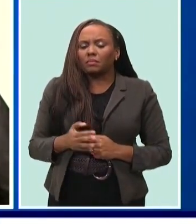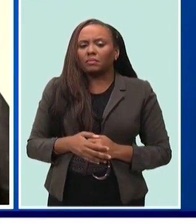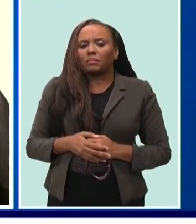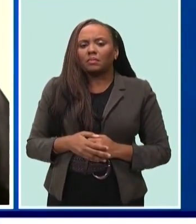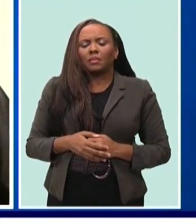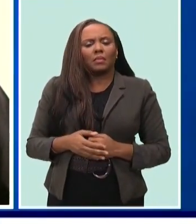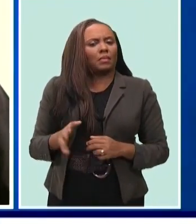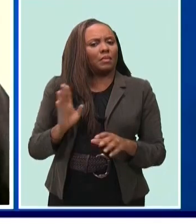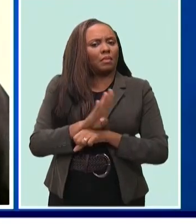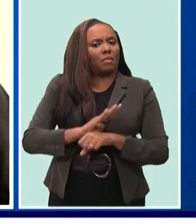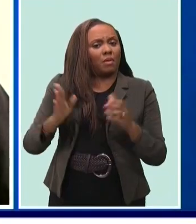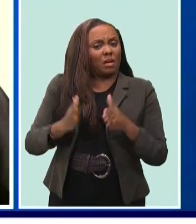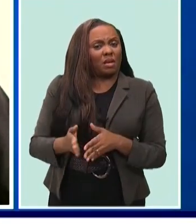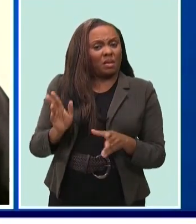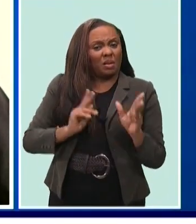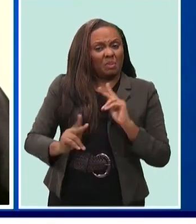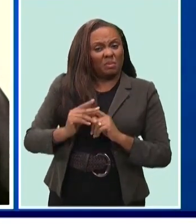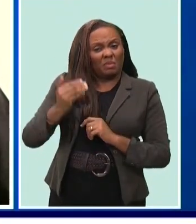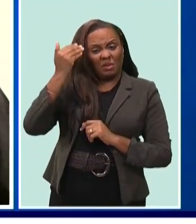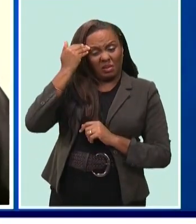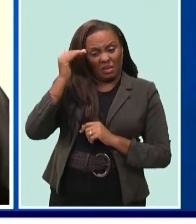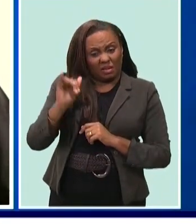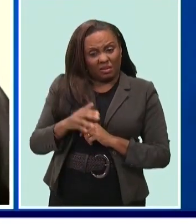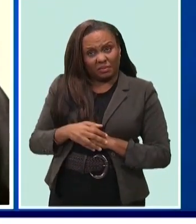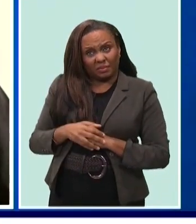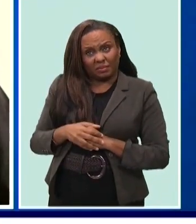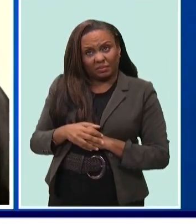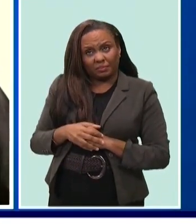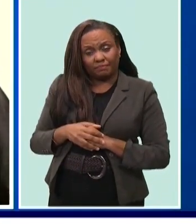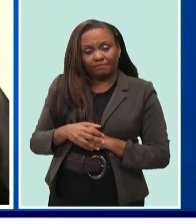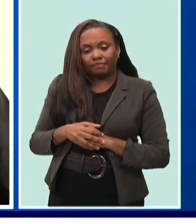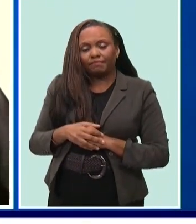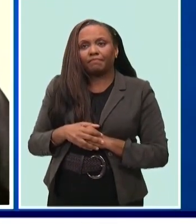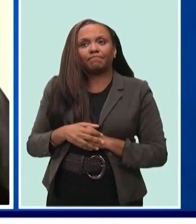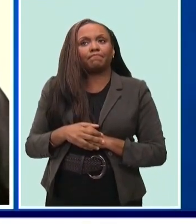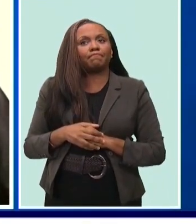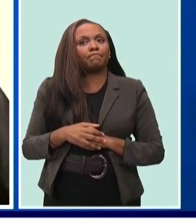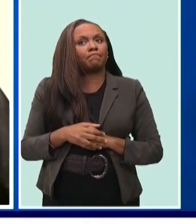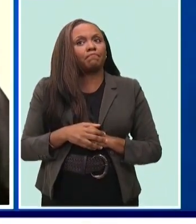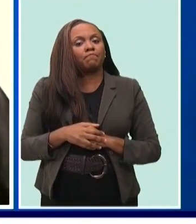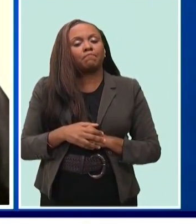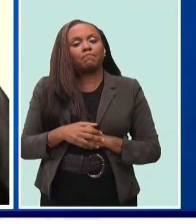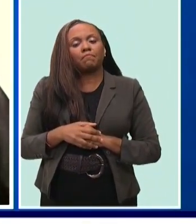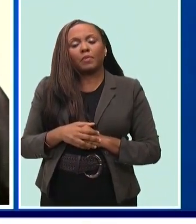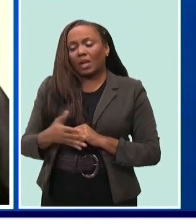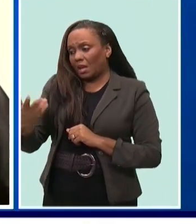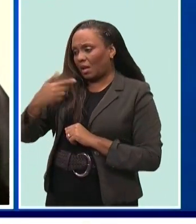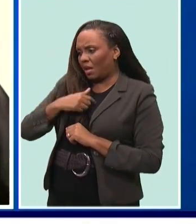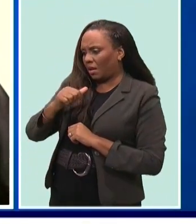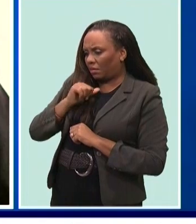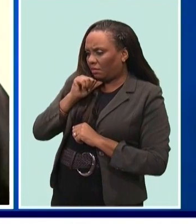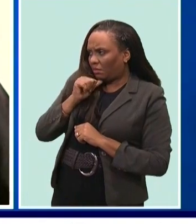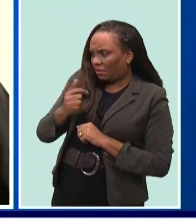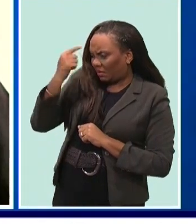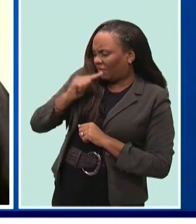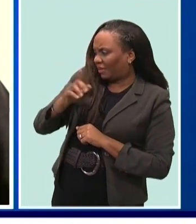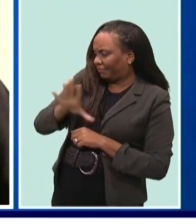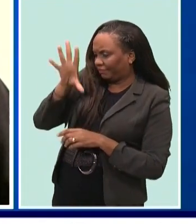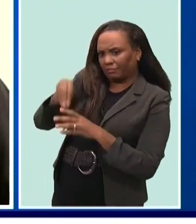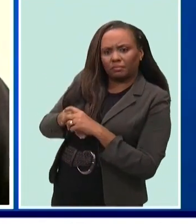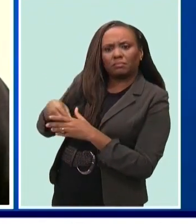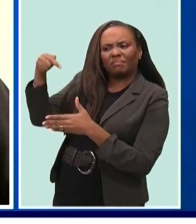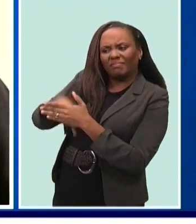How familiar is Barbadians with that? I believe it is. I don't claim to be very involved in